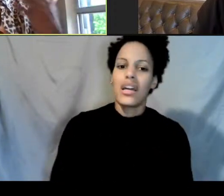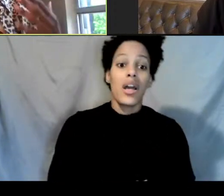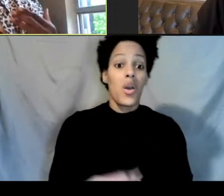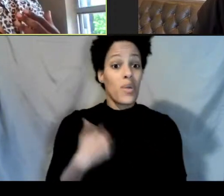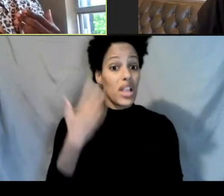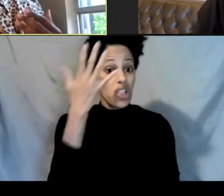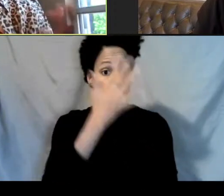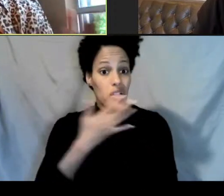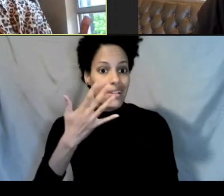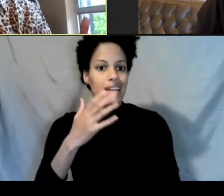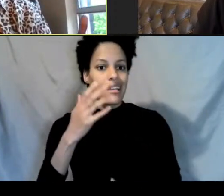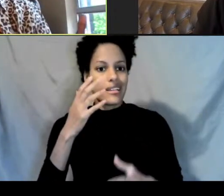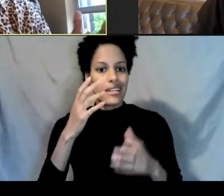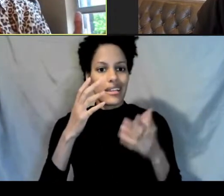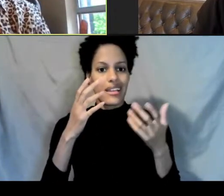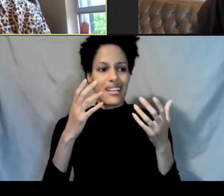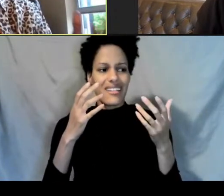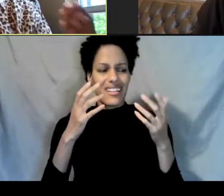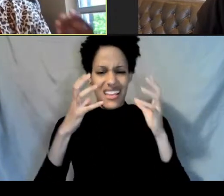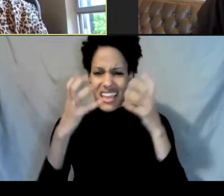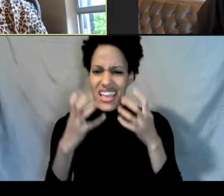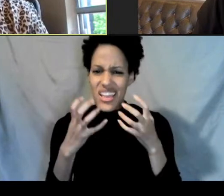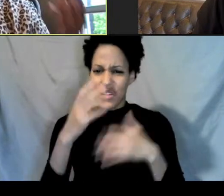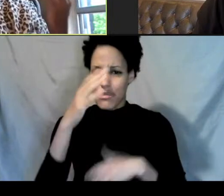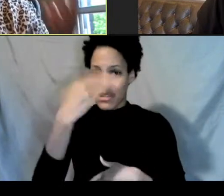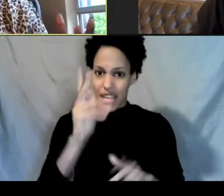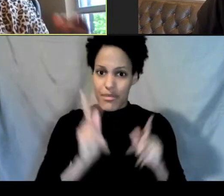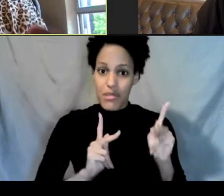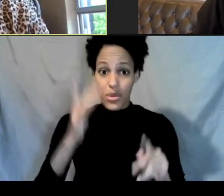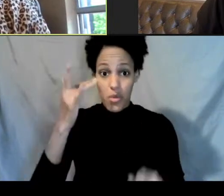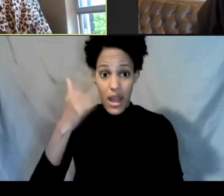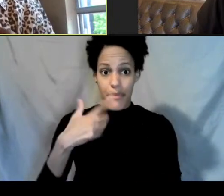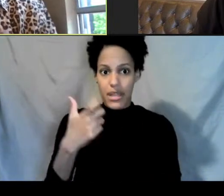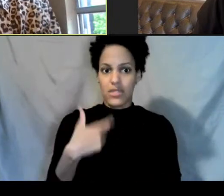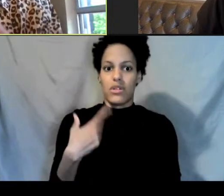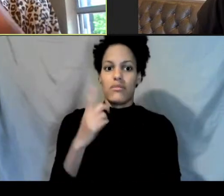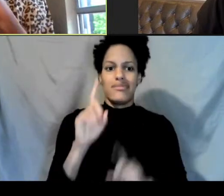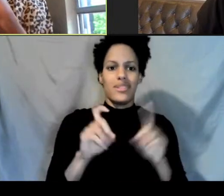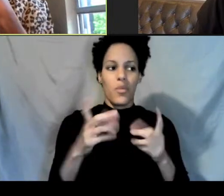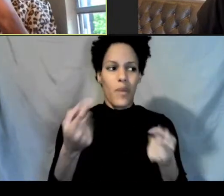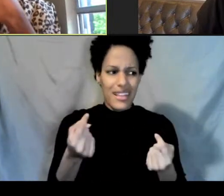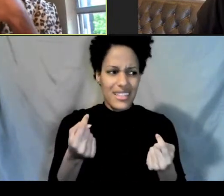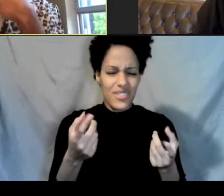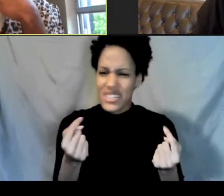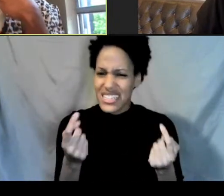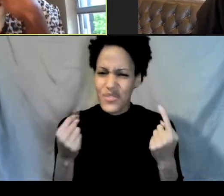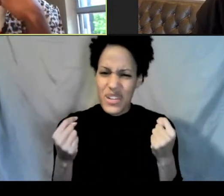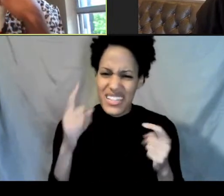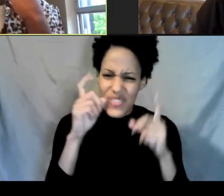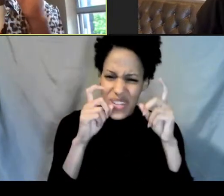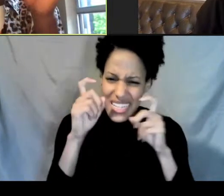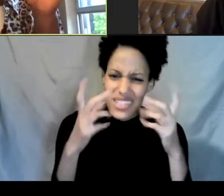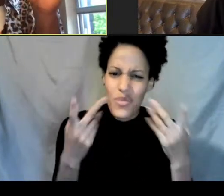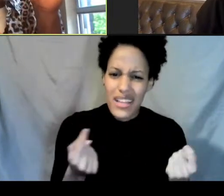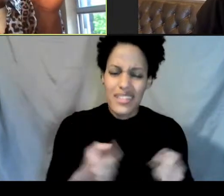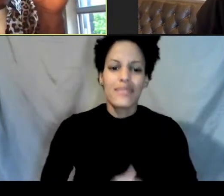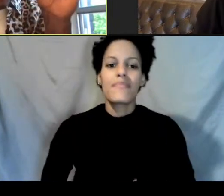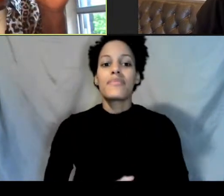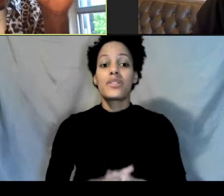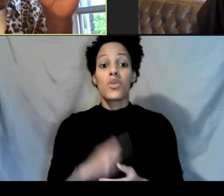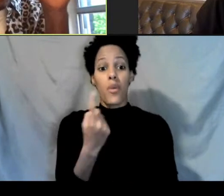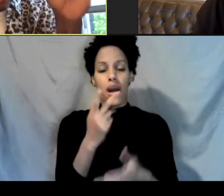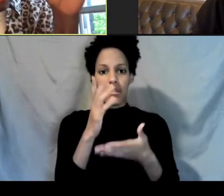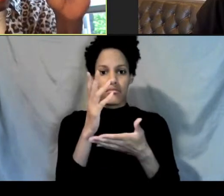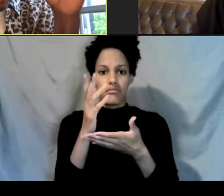we're always going, what? Like, what? The one time I was in a position, it was just like the